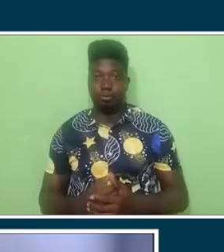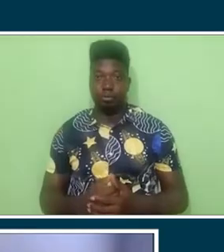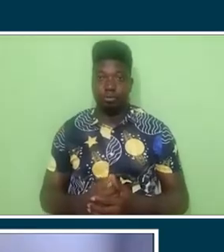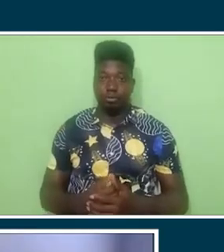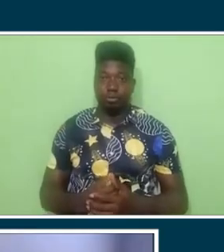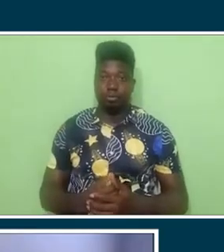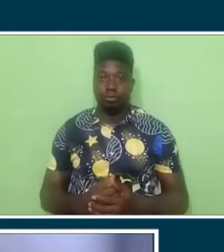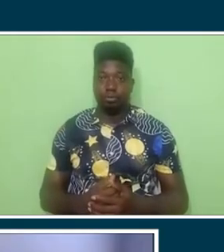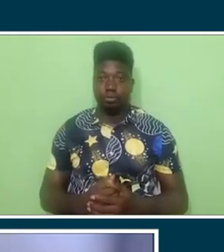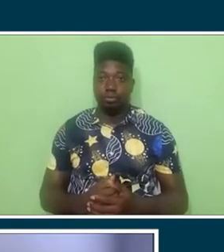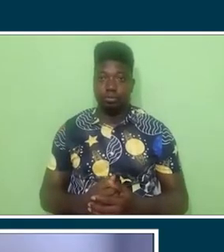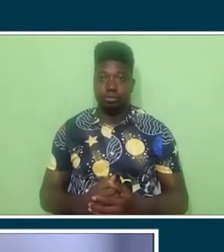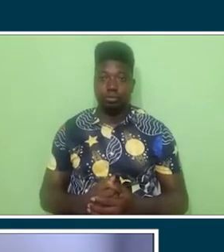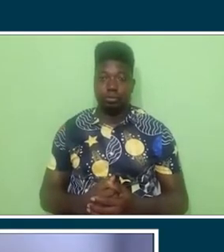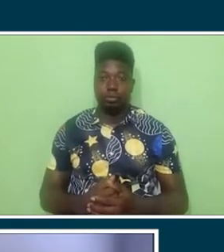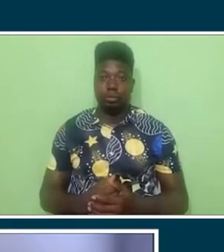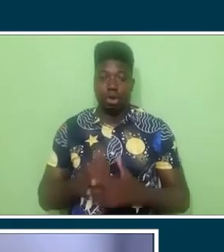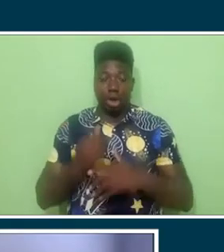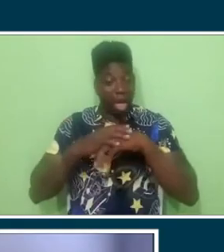are real.